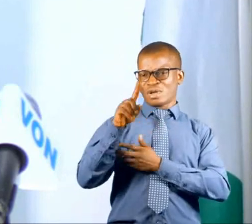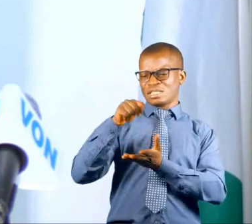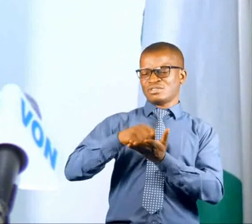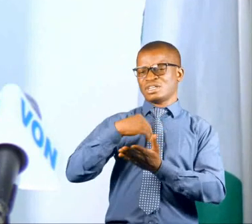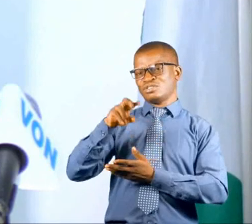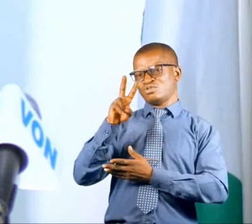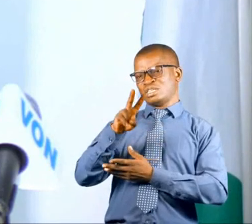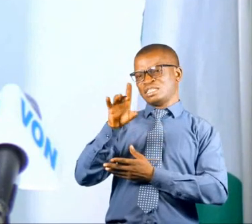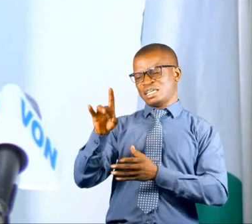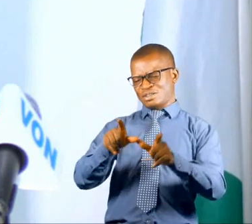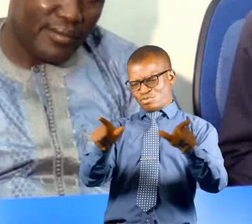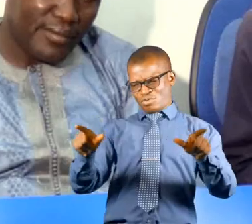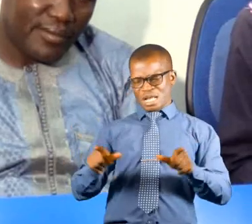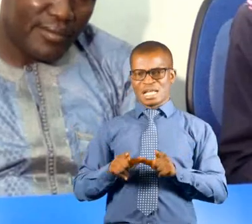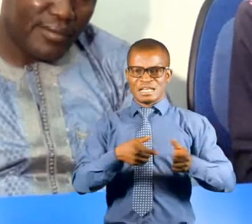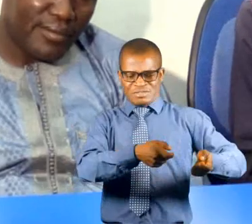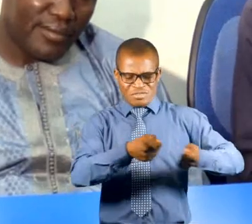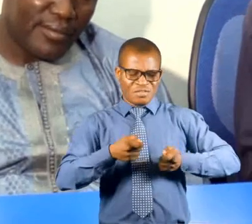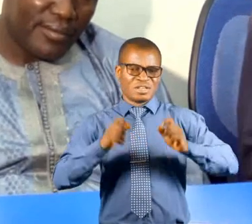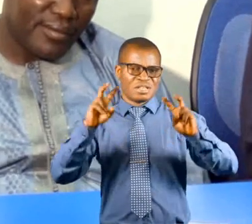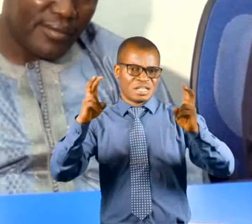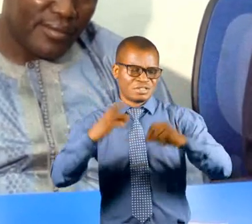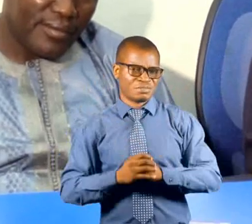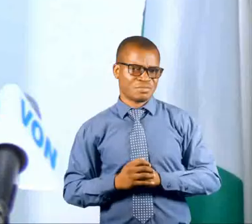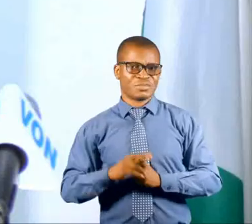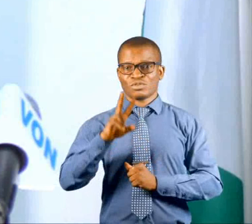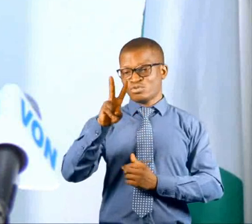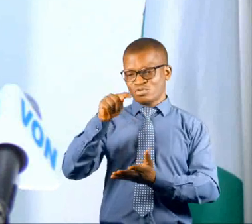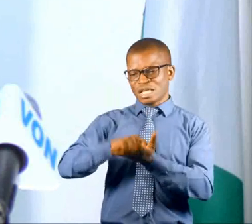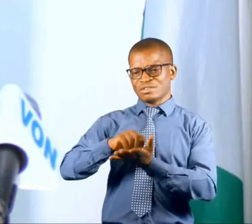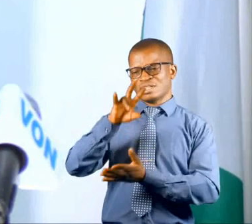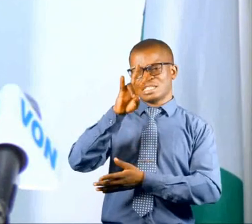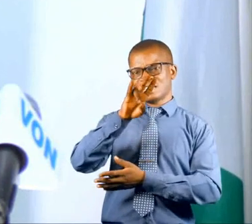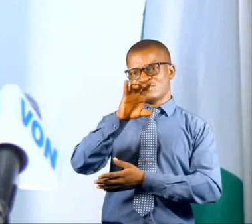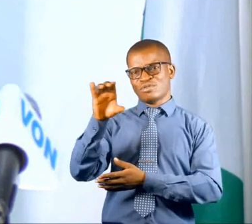and 1,028 internal trafficking cases.